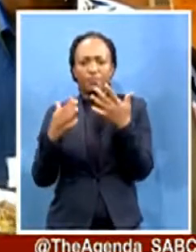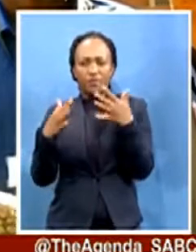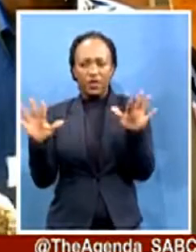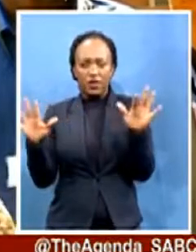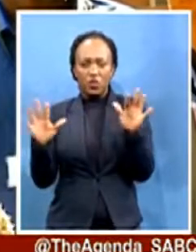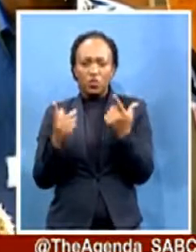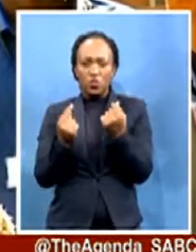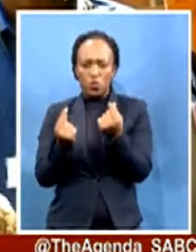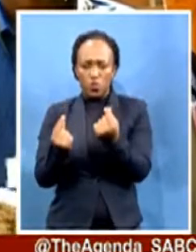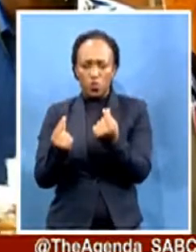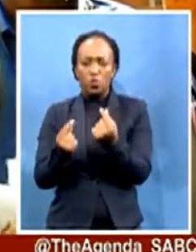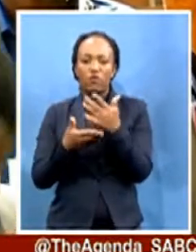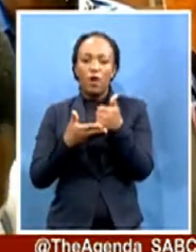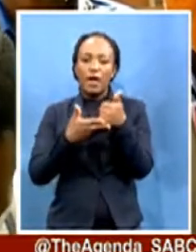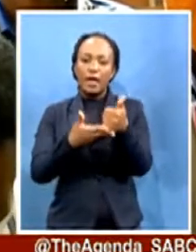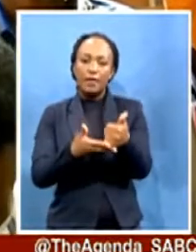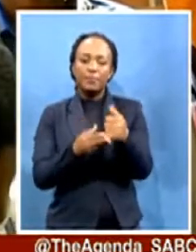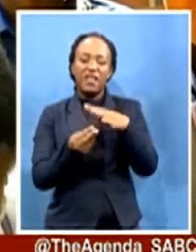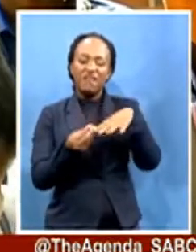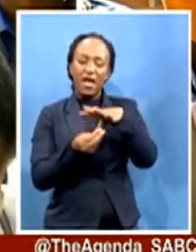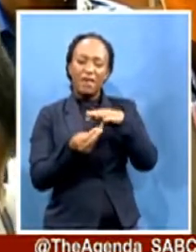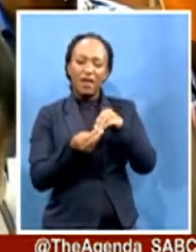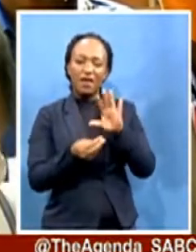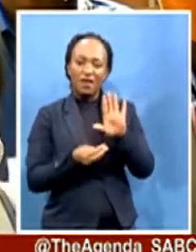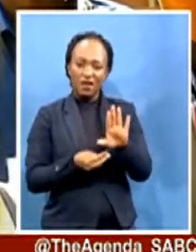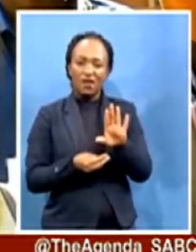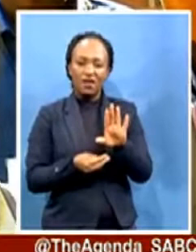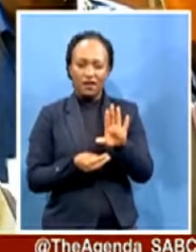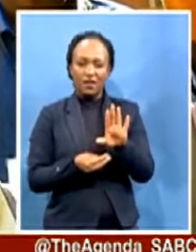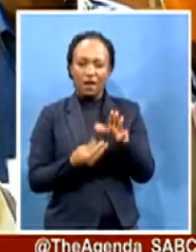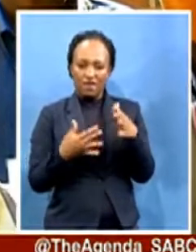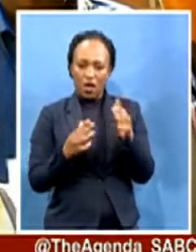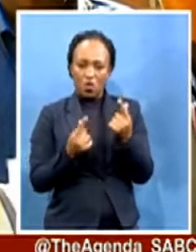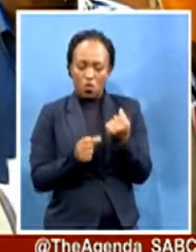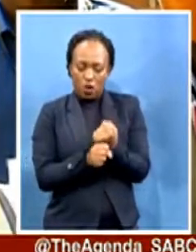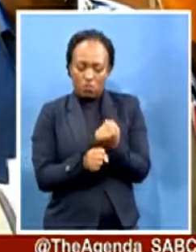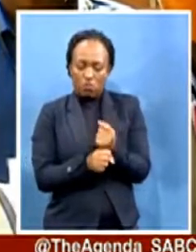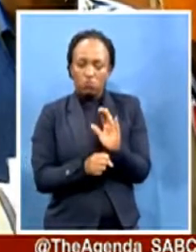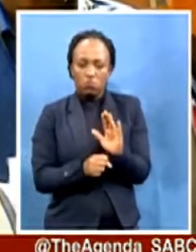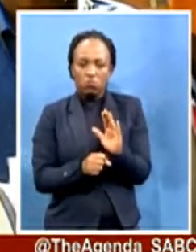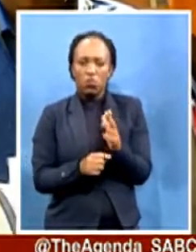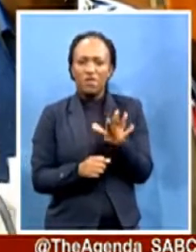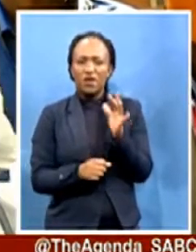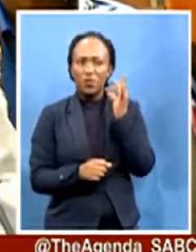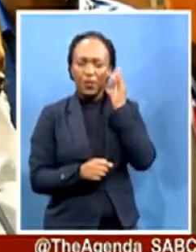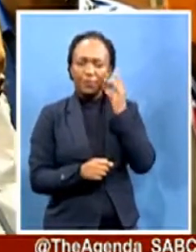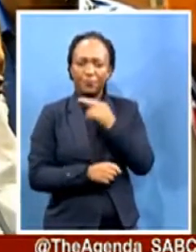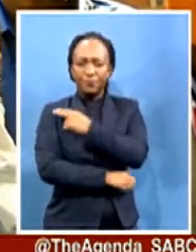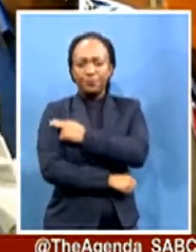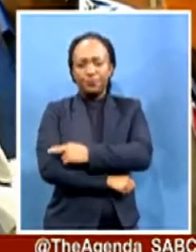families. We also heard that the hospital, Mametlake,